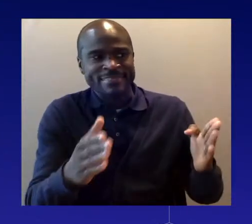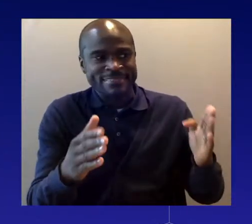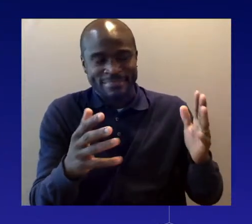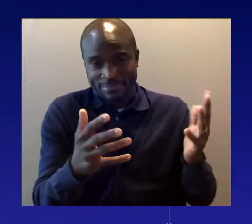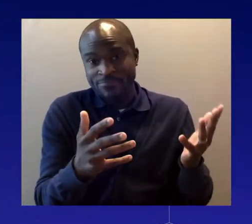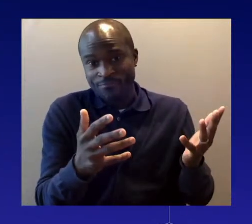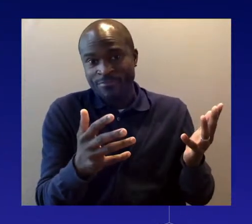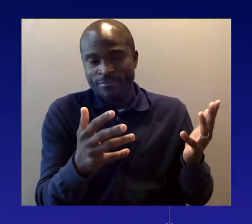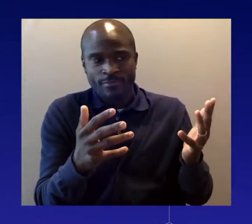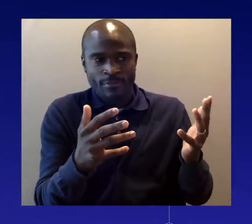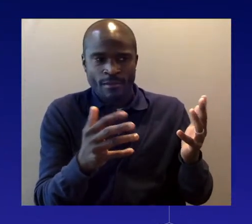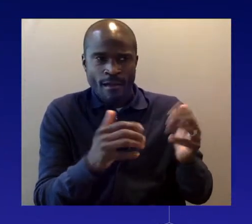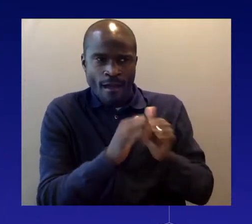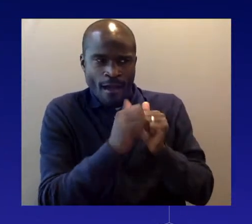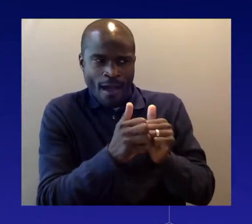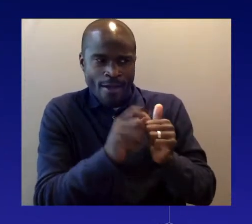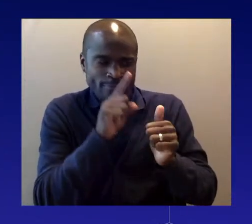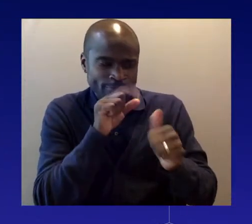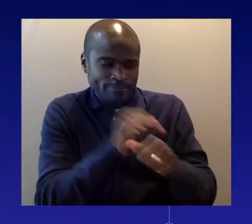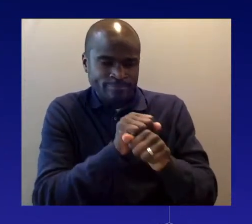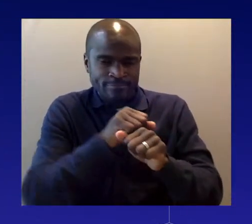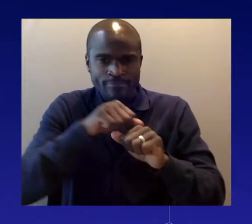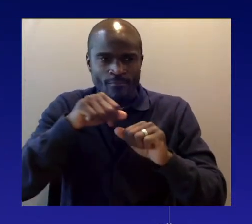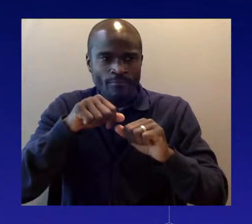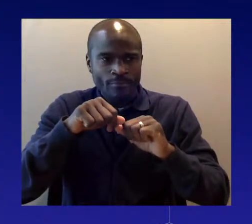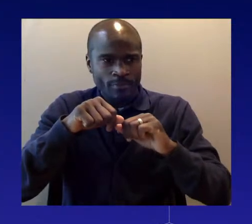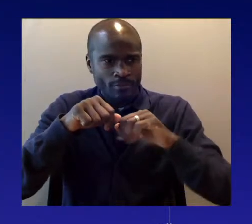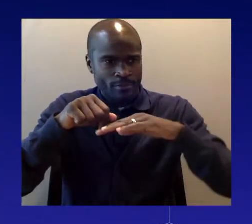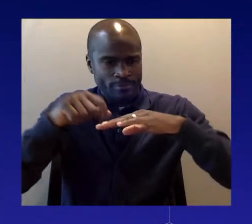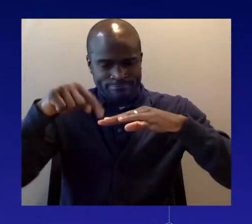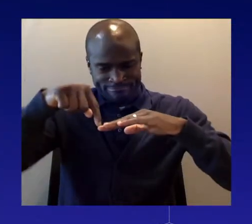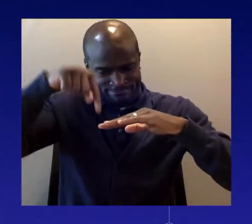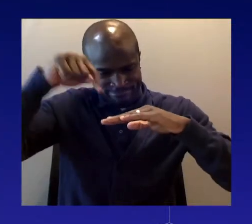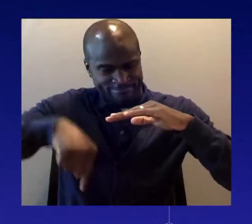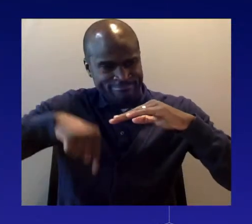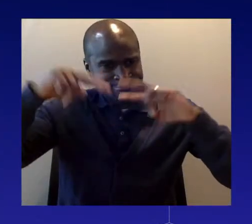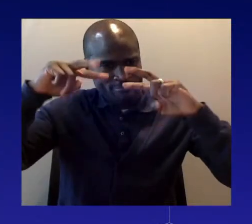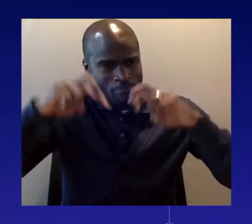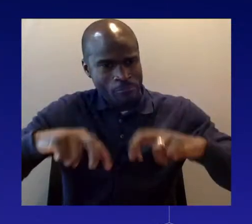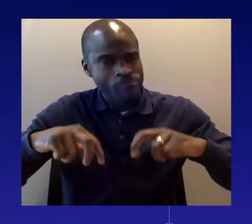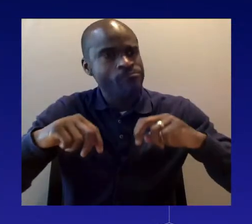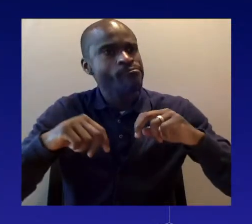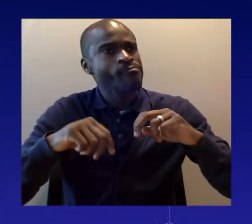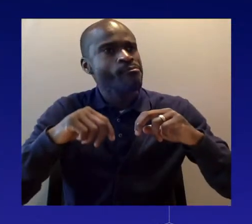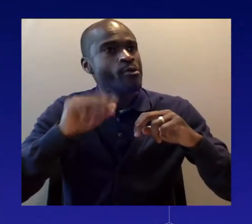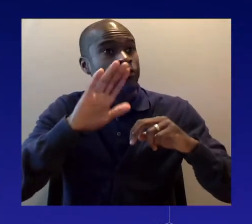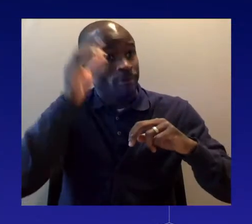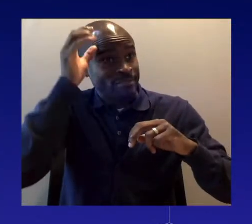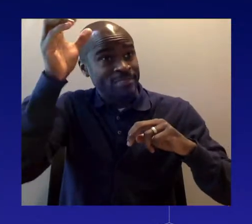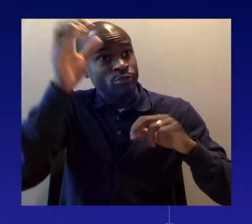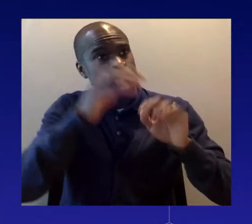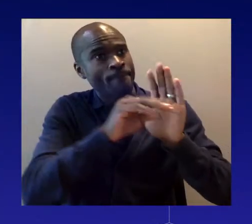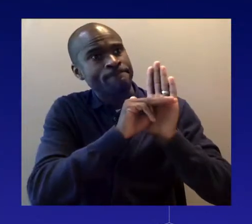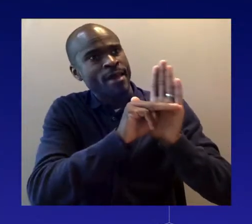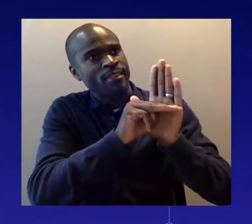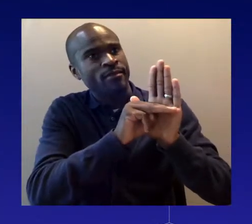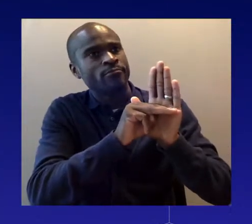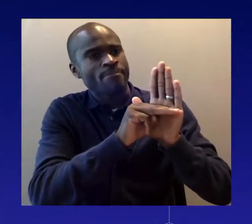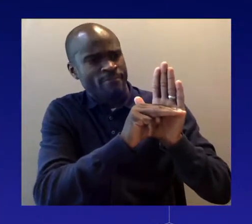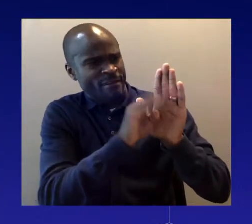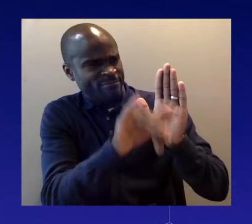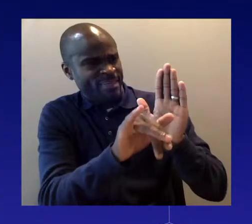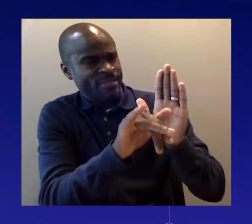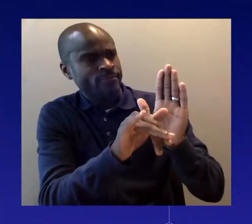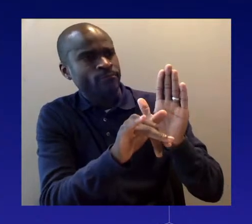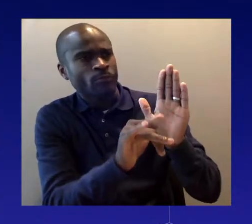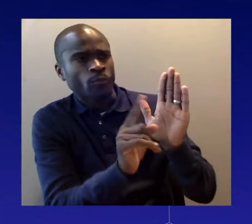look at what is this in your conceptual model, race stands for, what is it representing, and how are you going to measure that